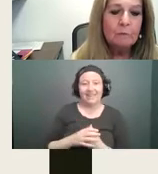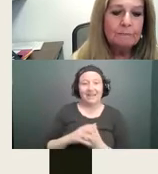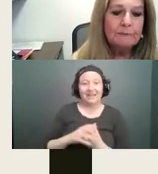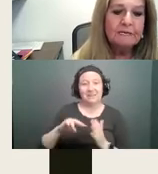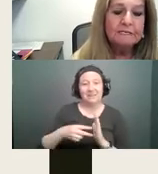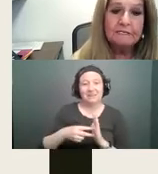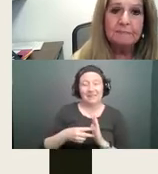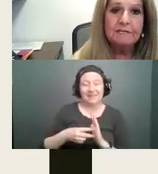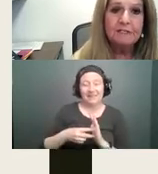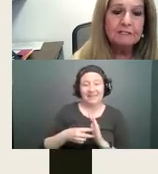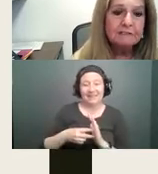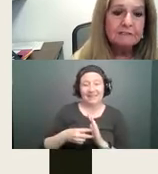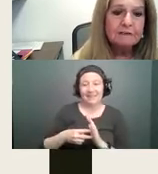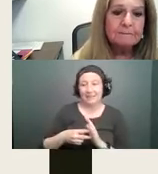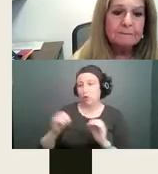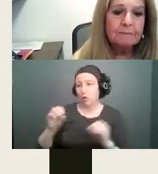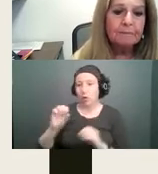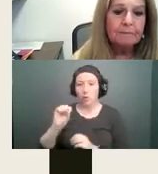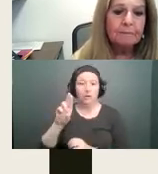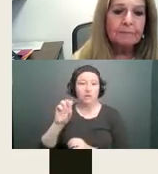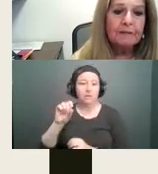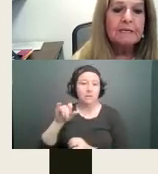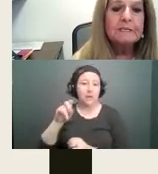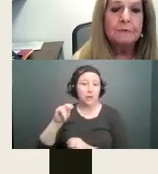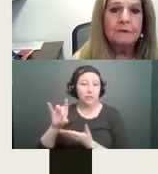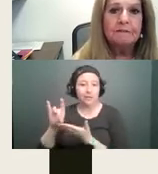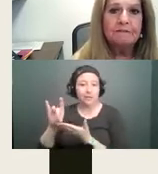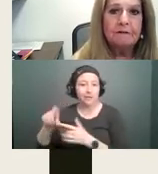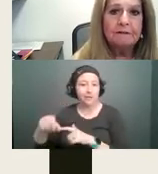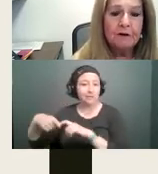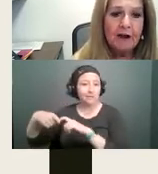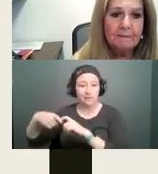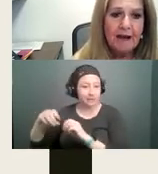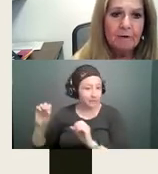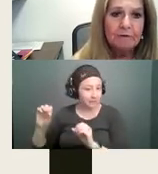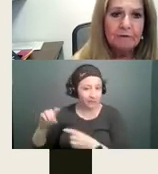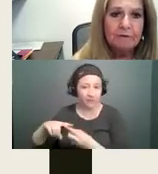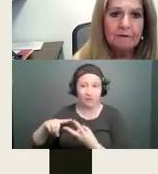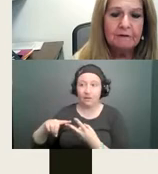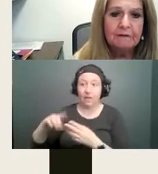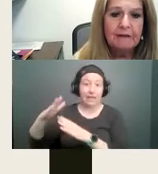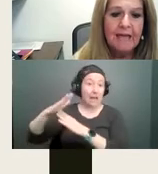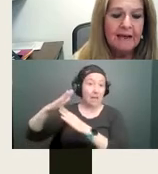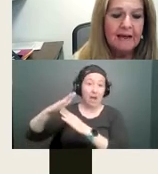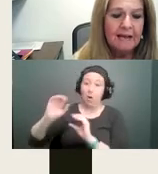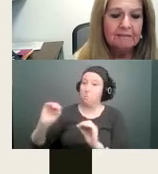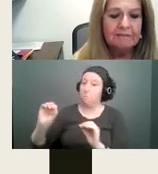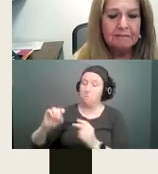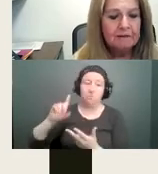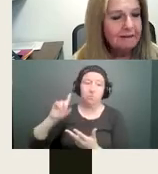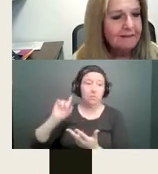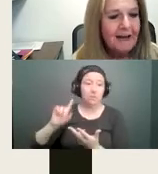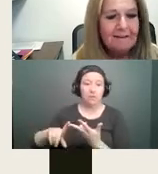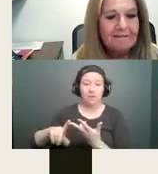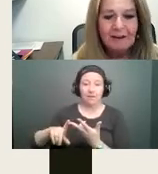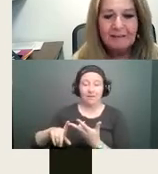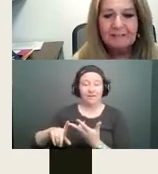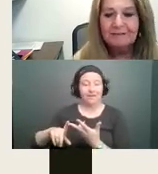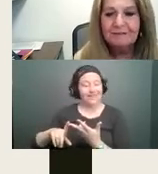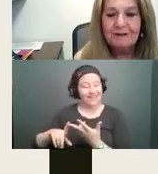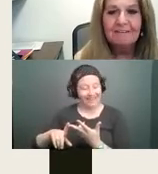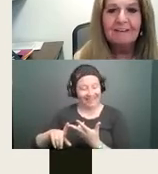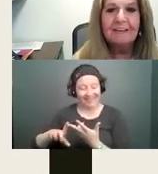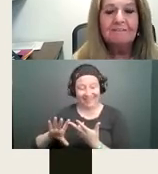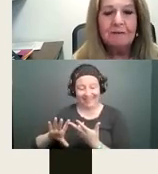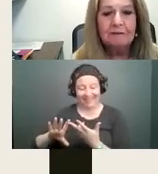eliminate would be suspensions, any sort of timeout. And I've tried